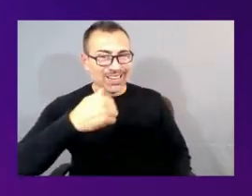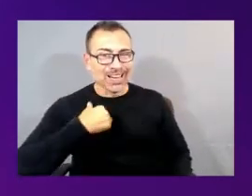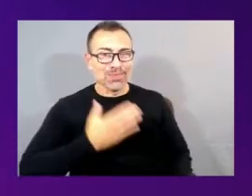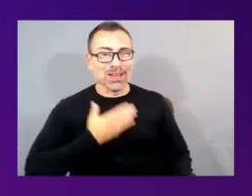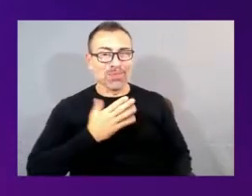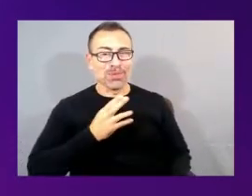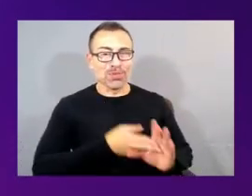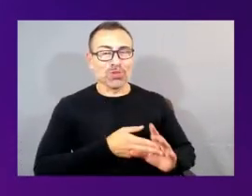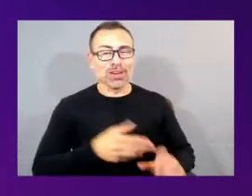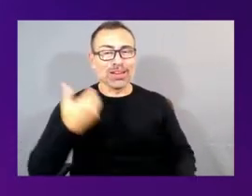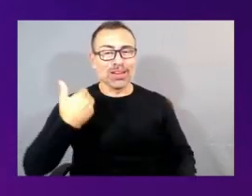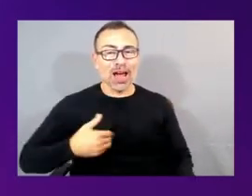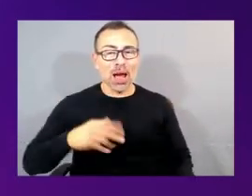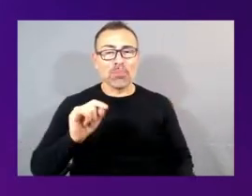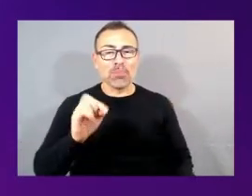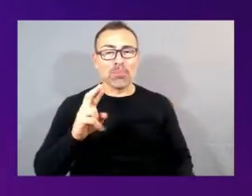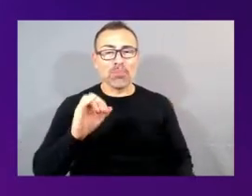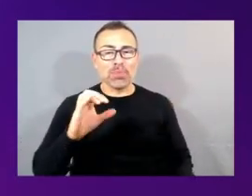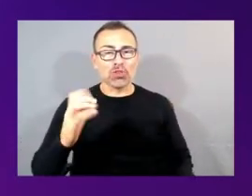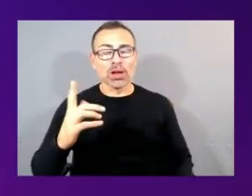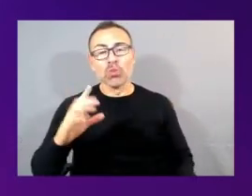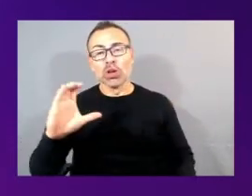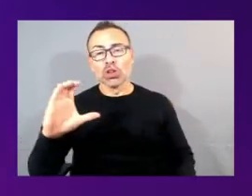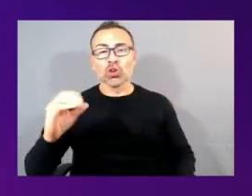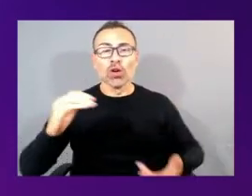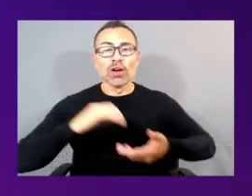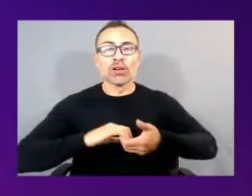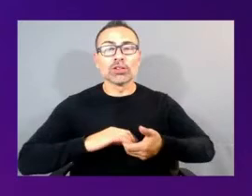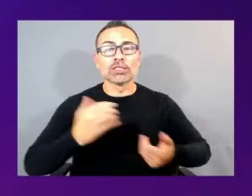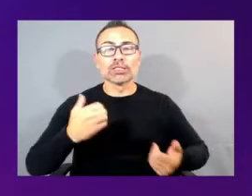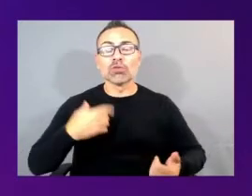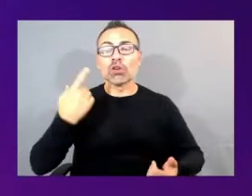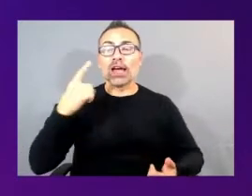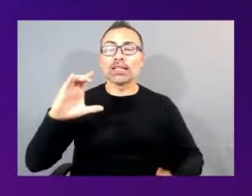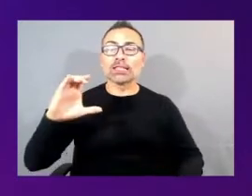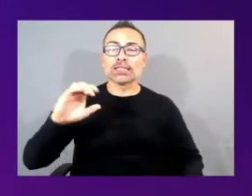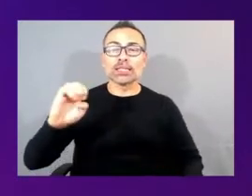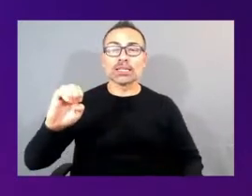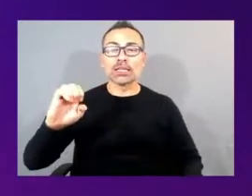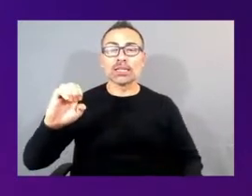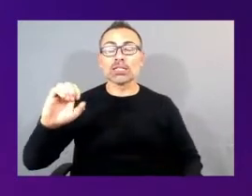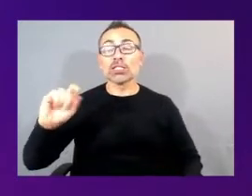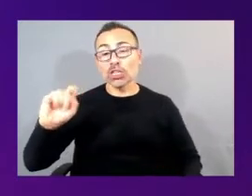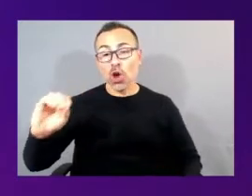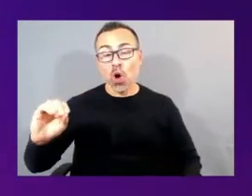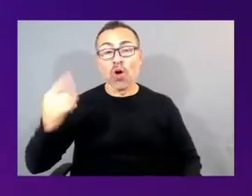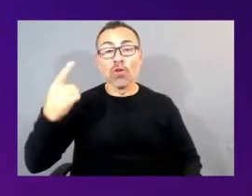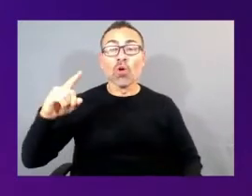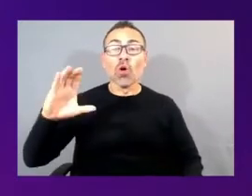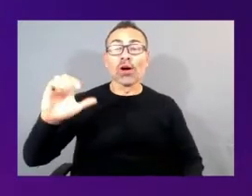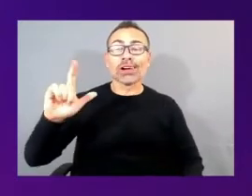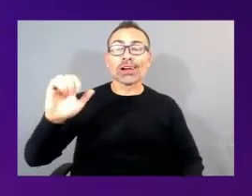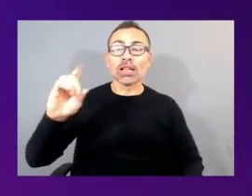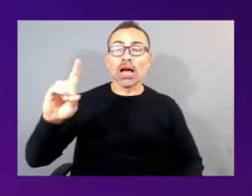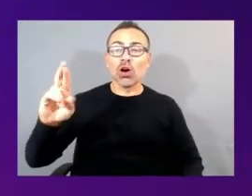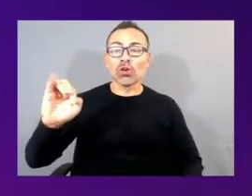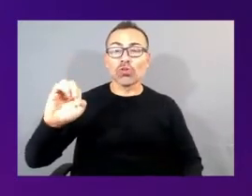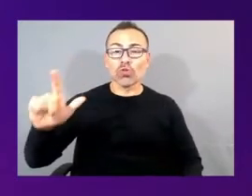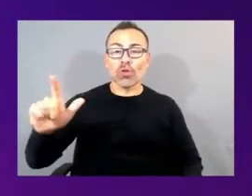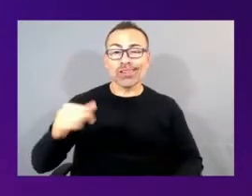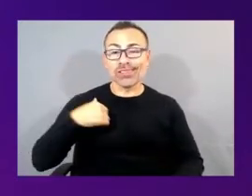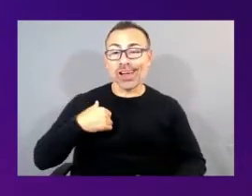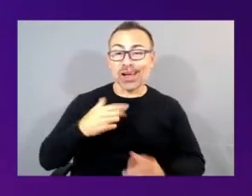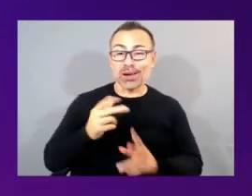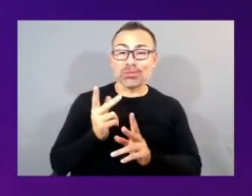one of the co-founders and CTO at CloudRail. So I'm responsible for all product and technology. And we're based out of